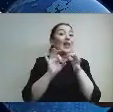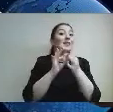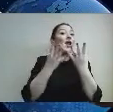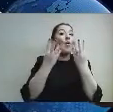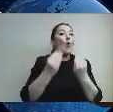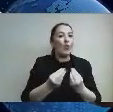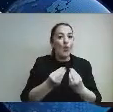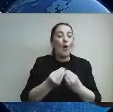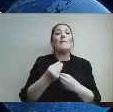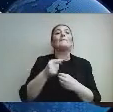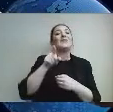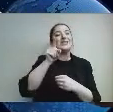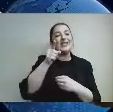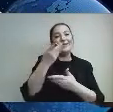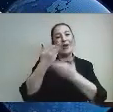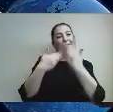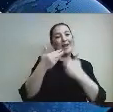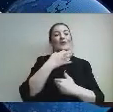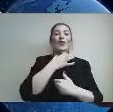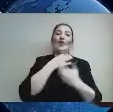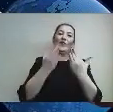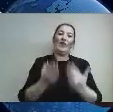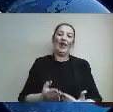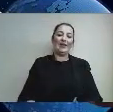again. As you stated,